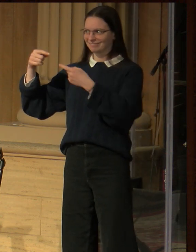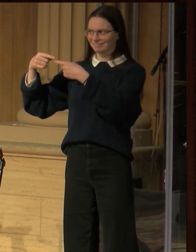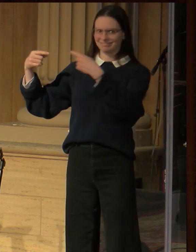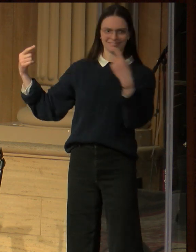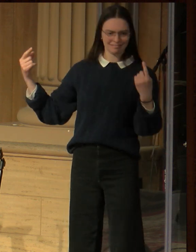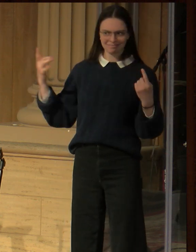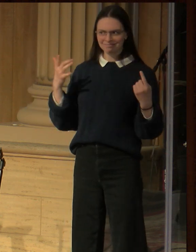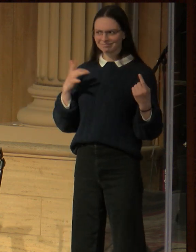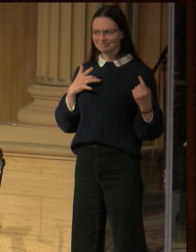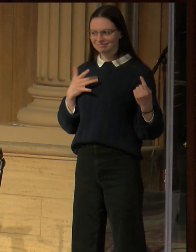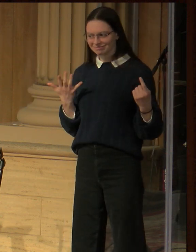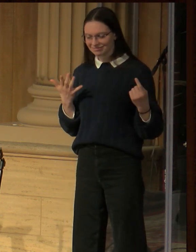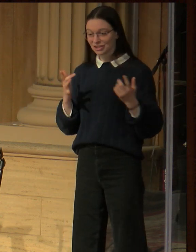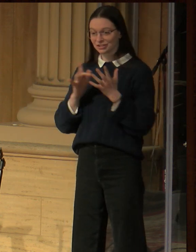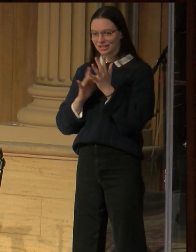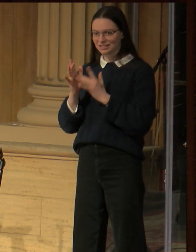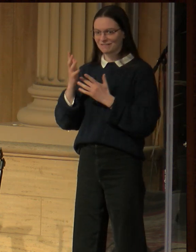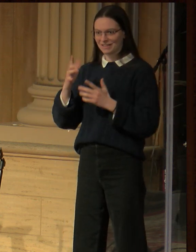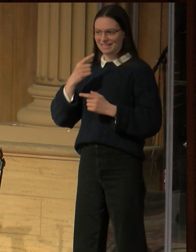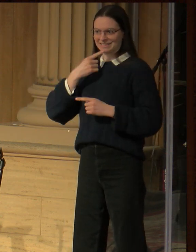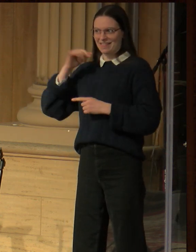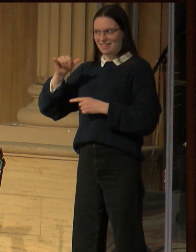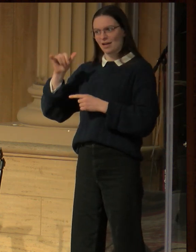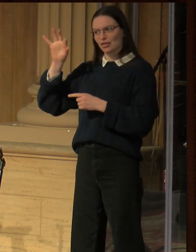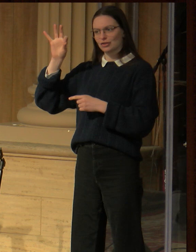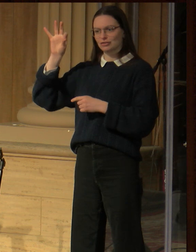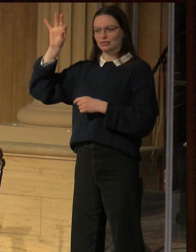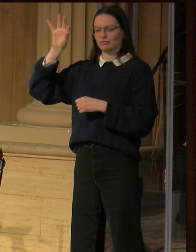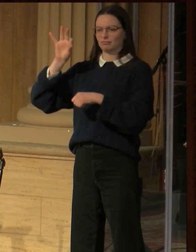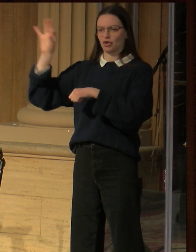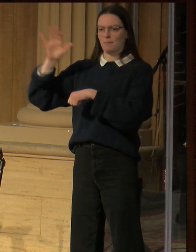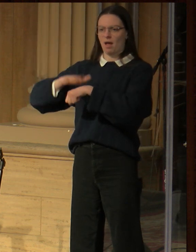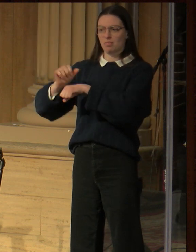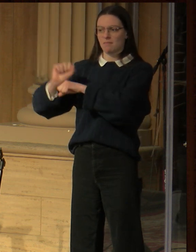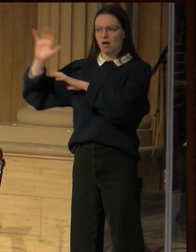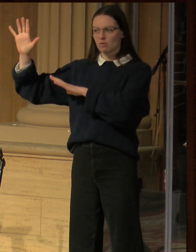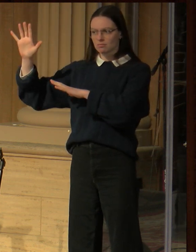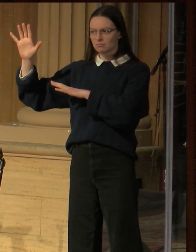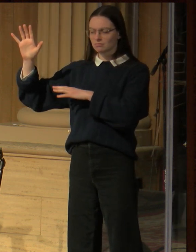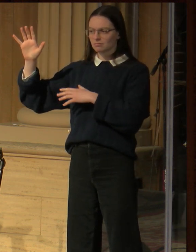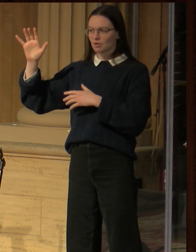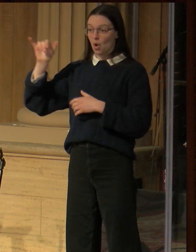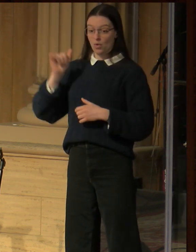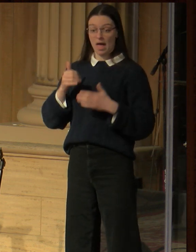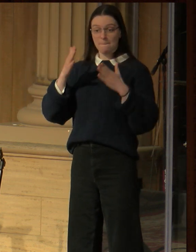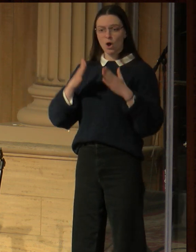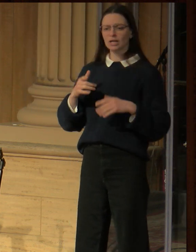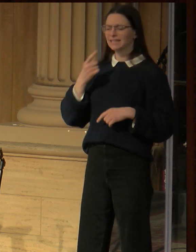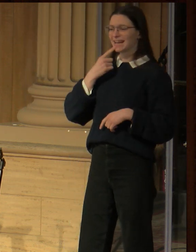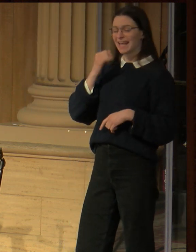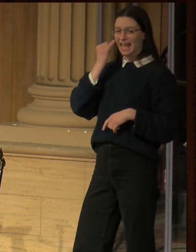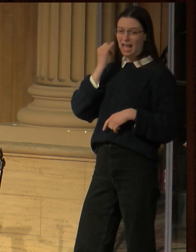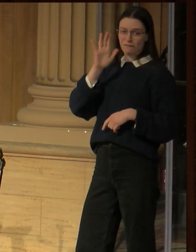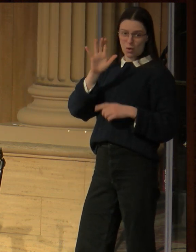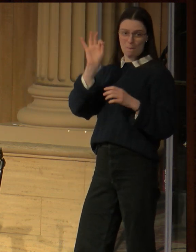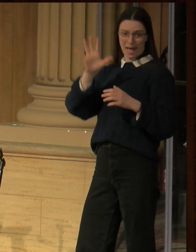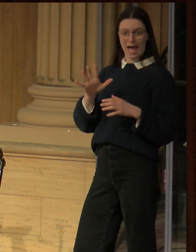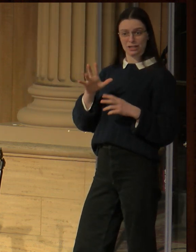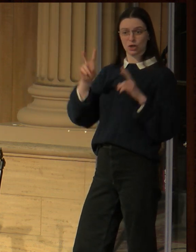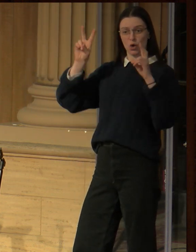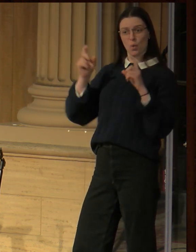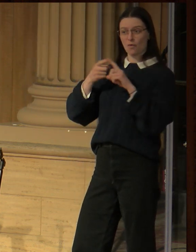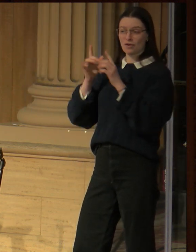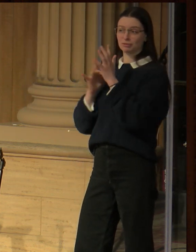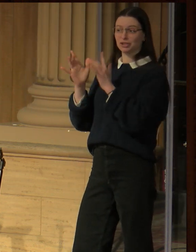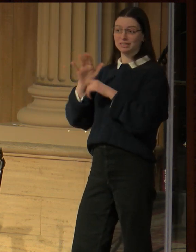idea. Jesus said that in the Sermon on the Mount. And so here he is quoting Jesus and saying, if your pastor quotes Jesus on Sunday, you should find another